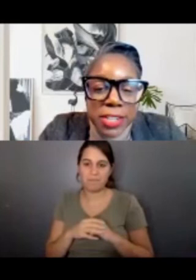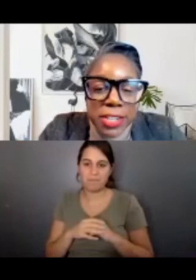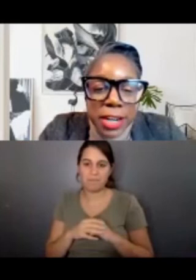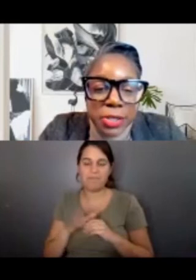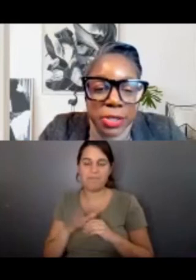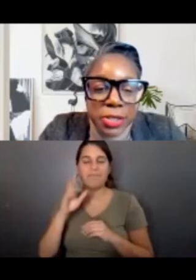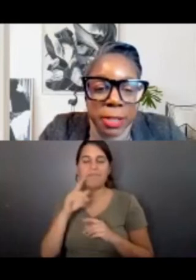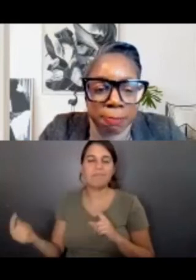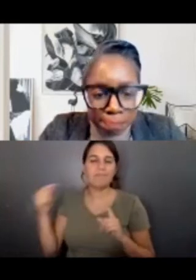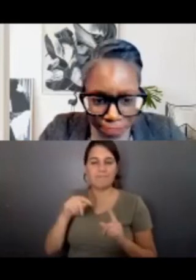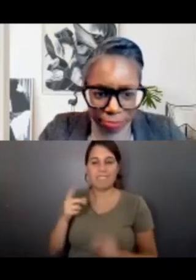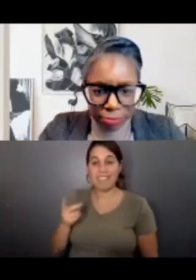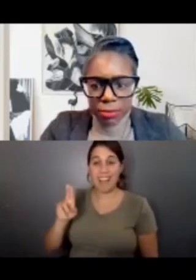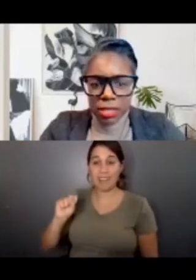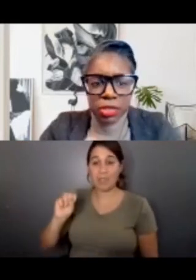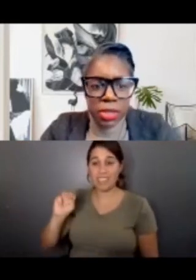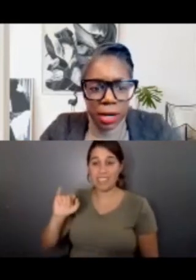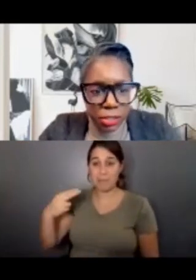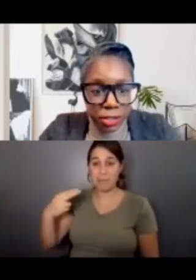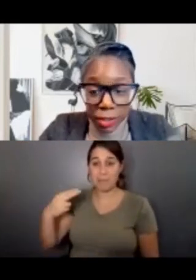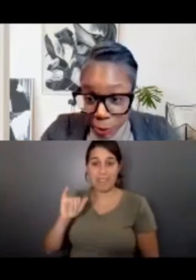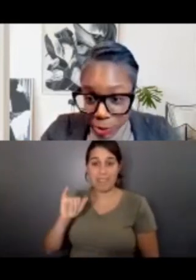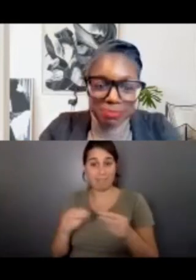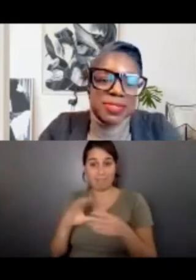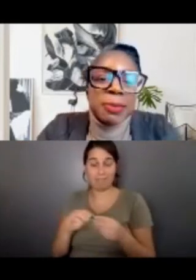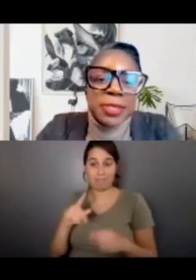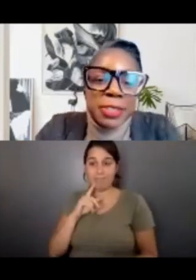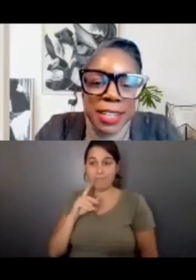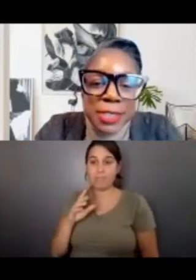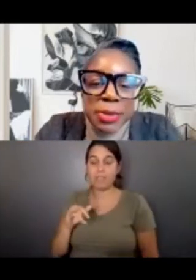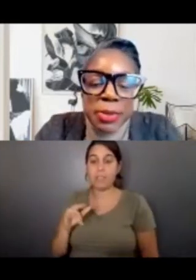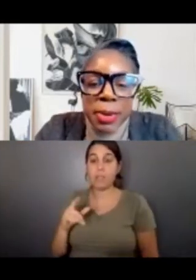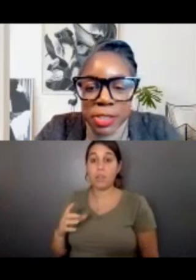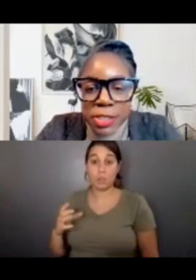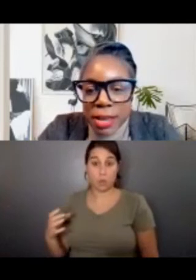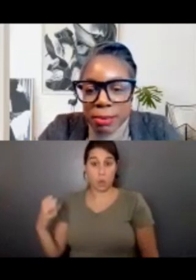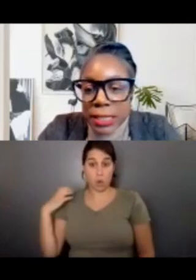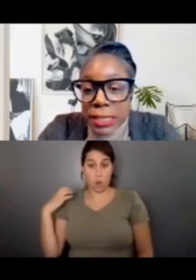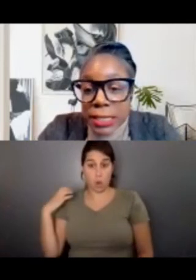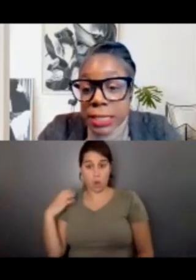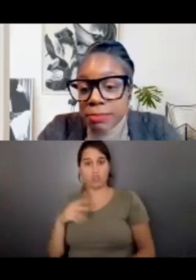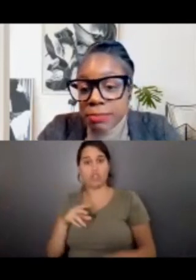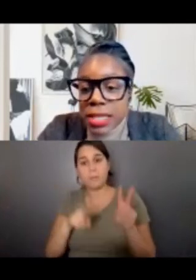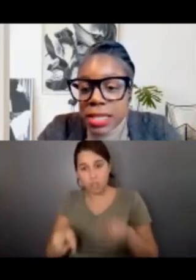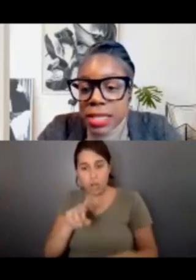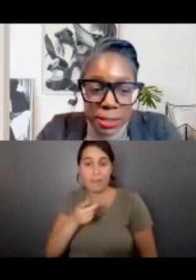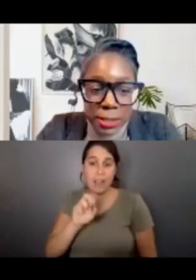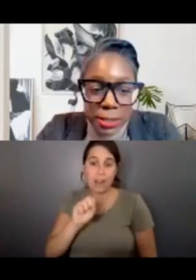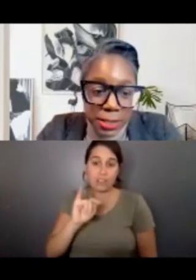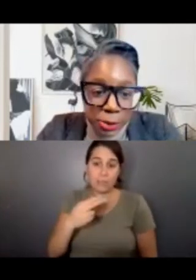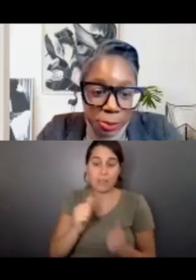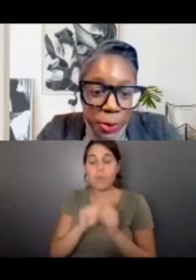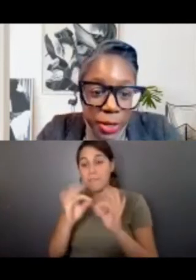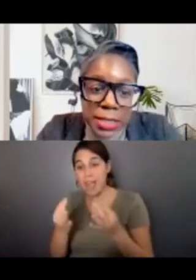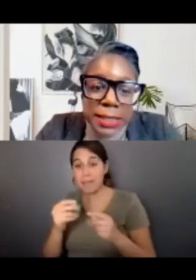of Dr. Smith. So Dr. Coach observed Dr. Smith with patients, family, and his team. She compiled a